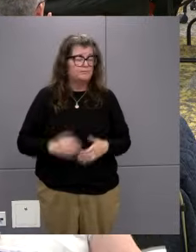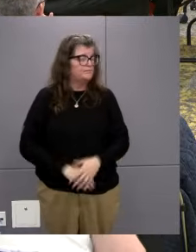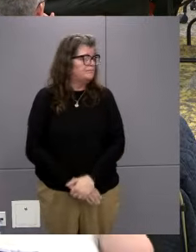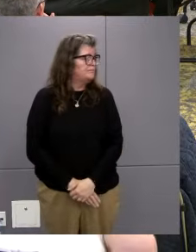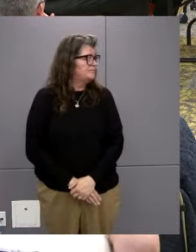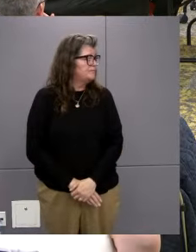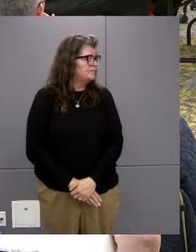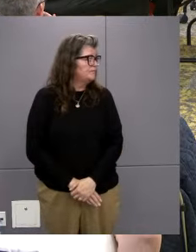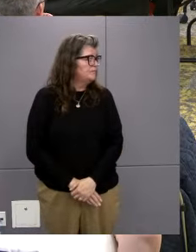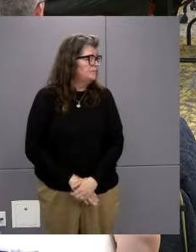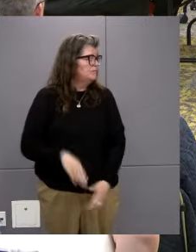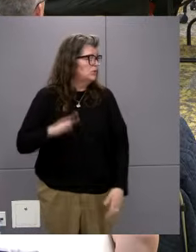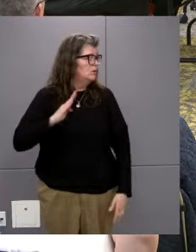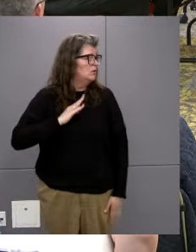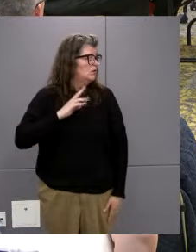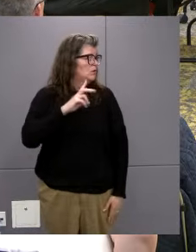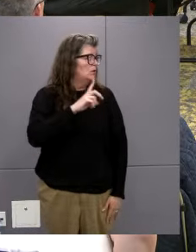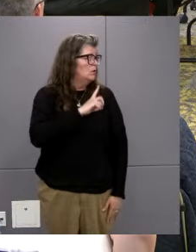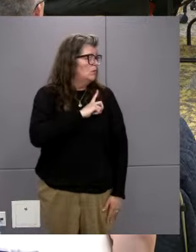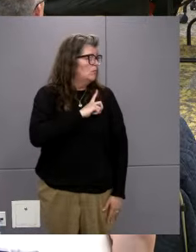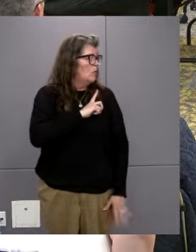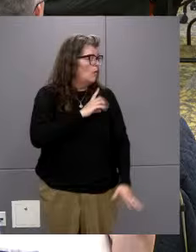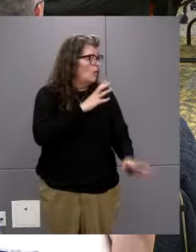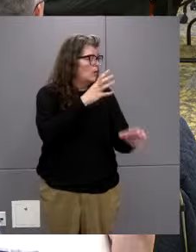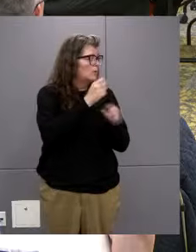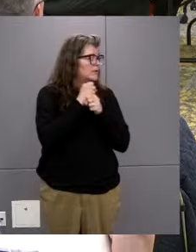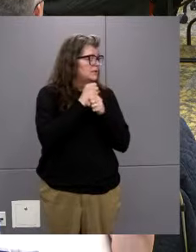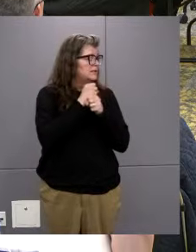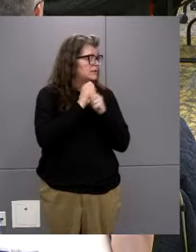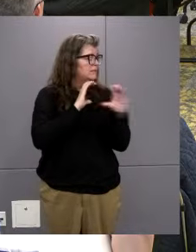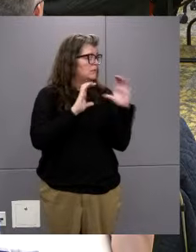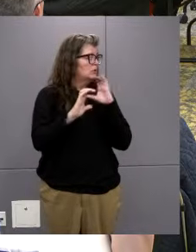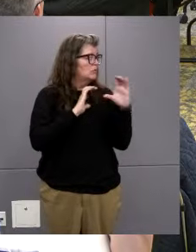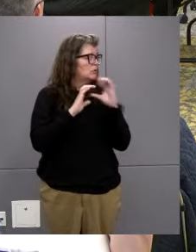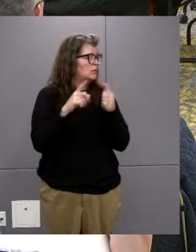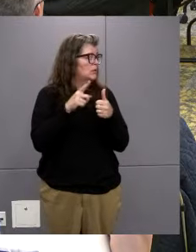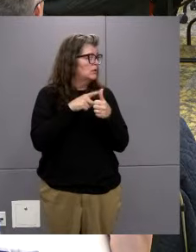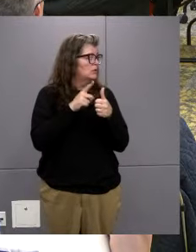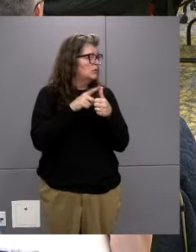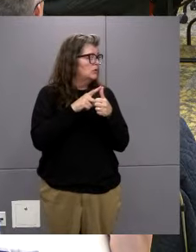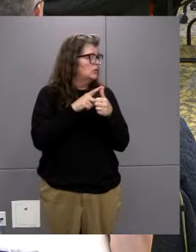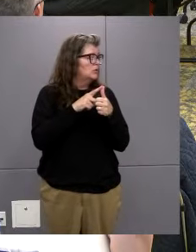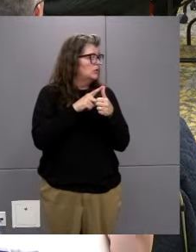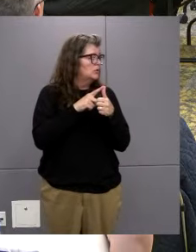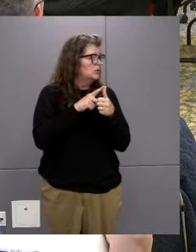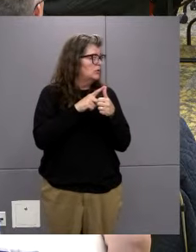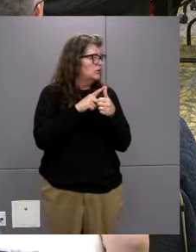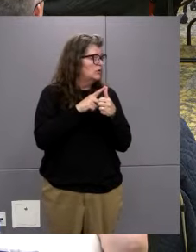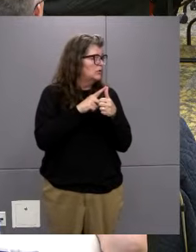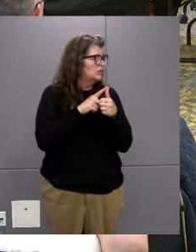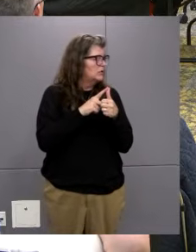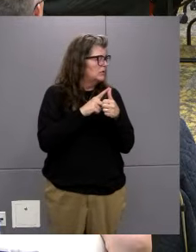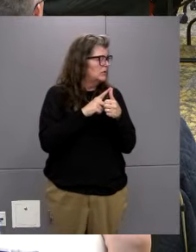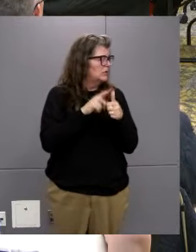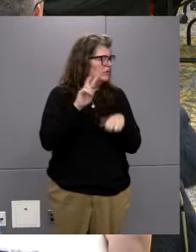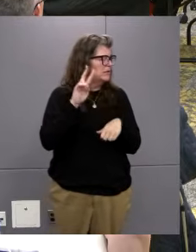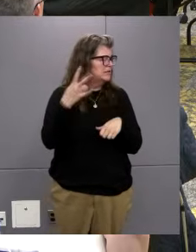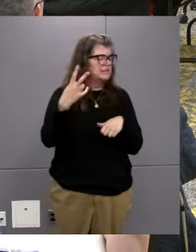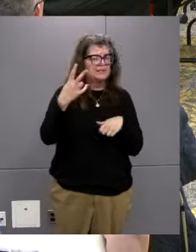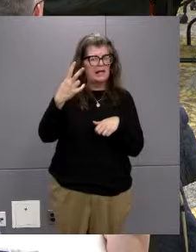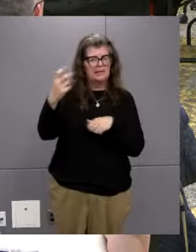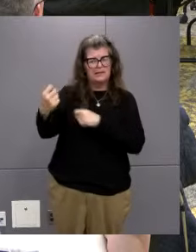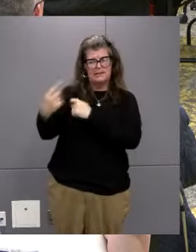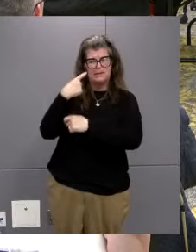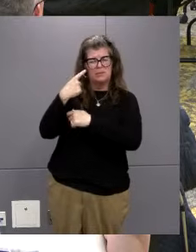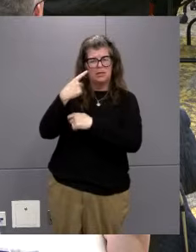So the board should have received one communication that was at their desk. There was a second that was submitted by the